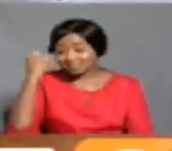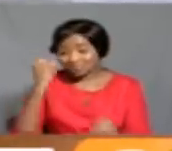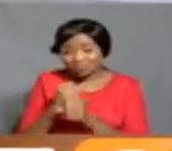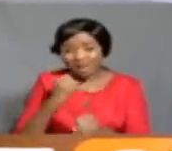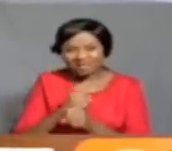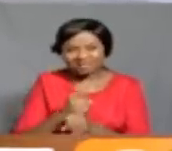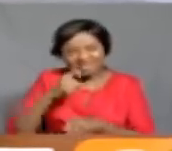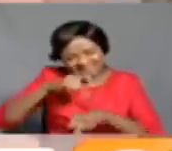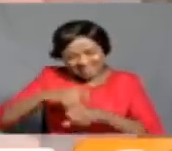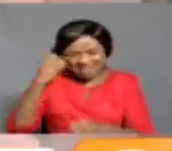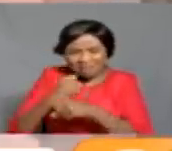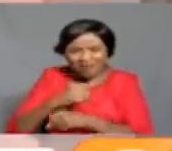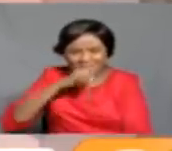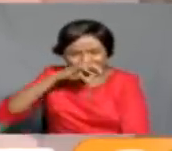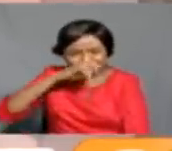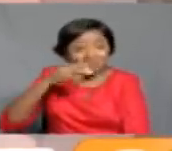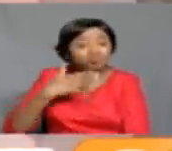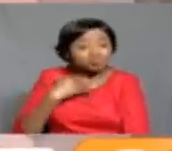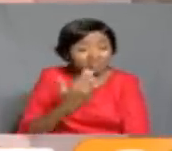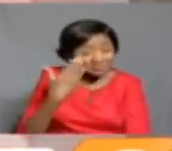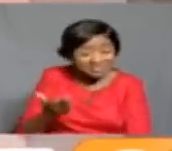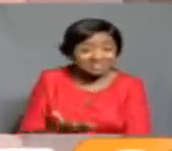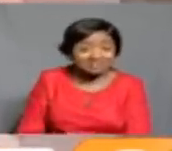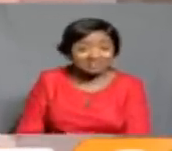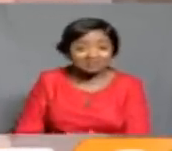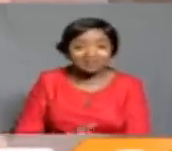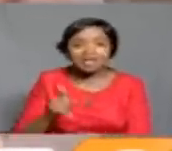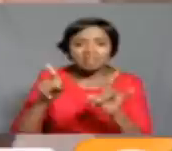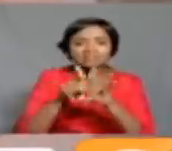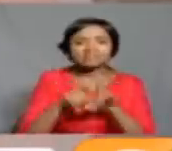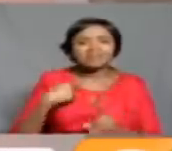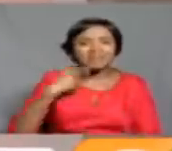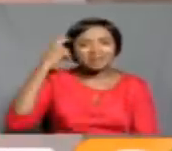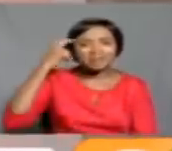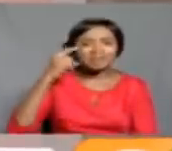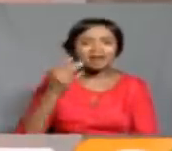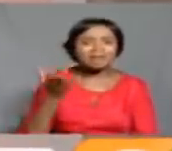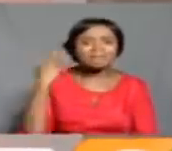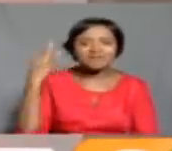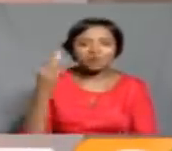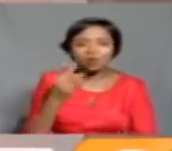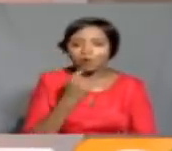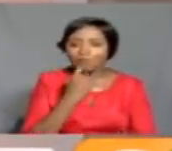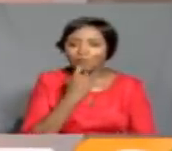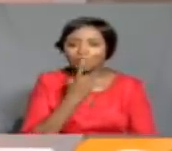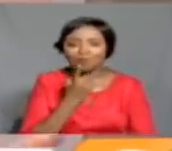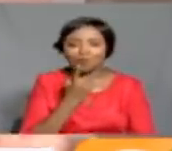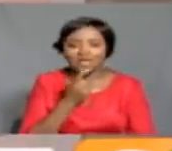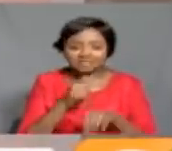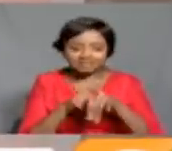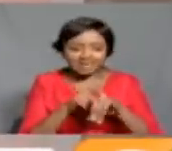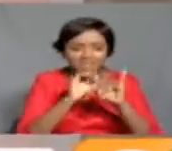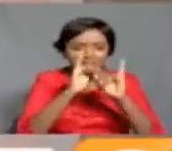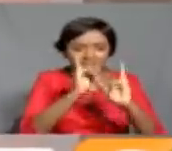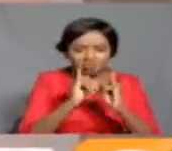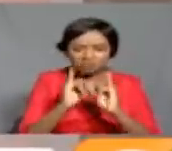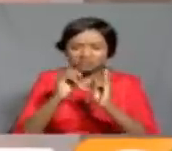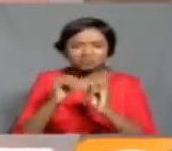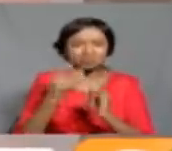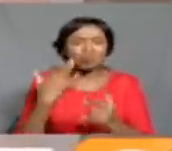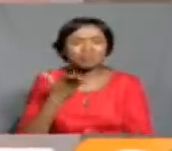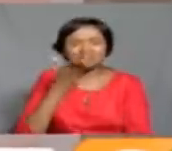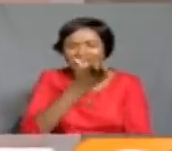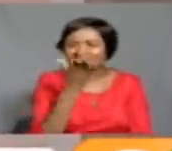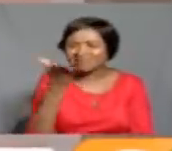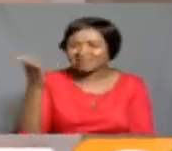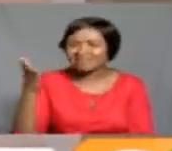see him? It reminds me of when former President Moi was, you know, he was in the news all the time, and when he wasn't, you know, there was concern, even